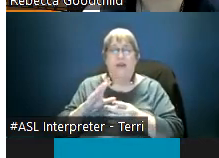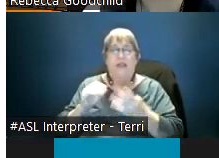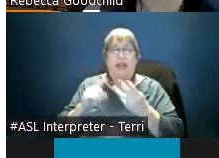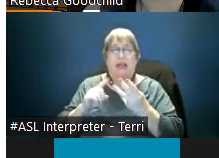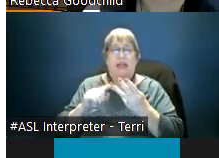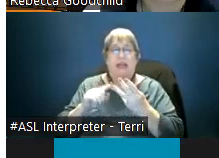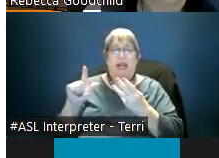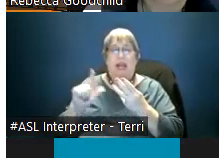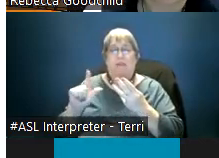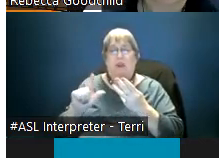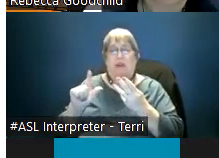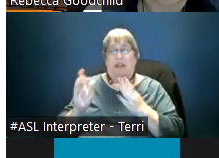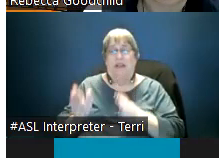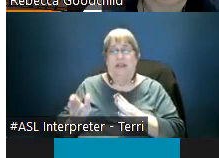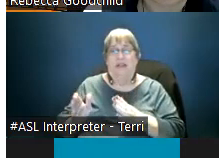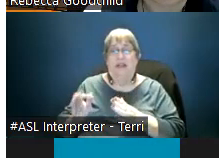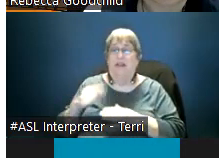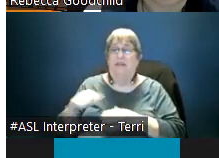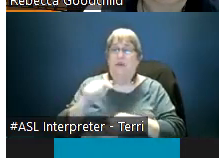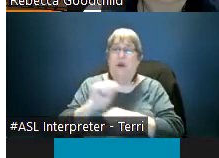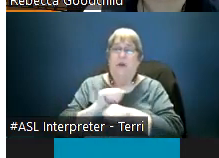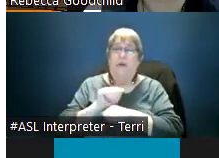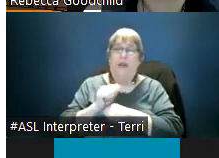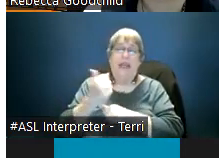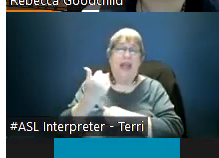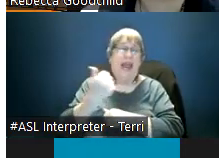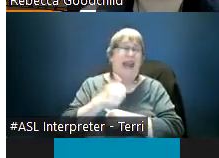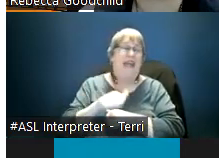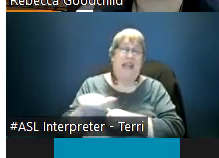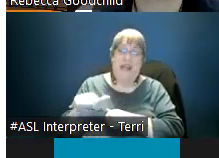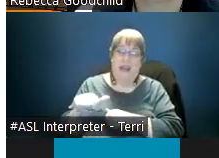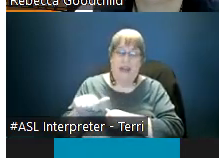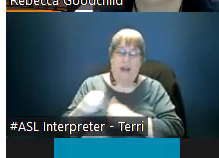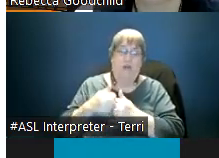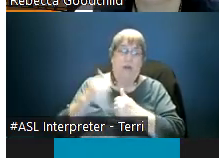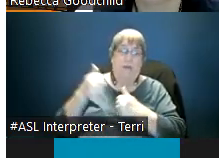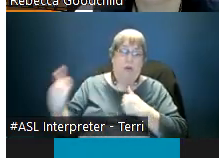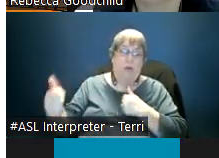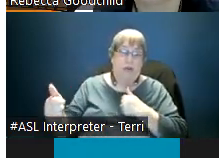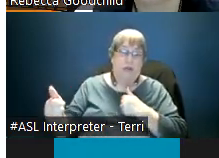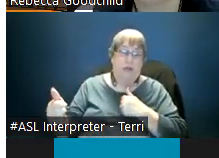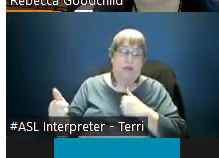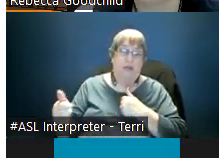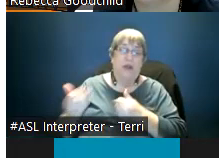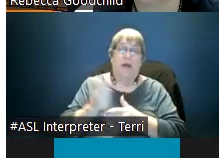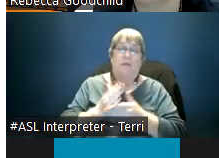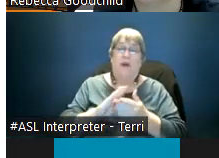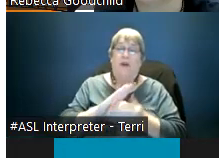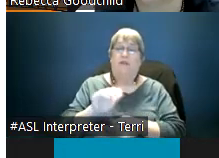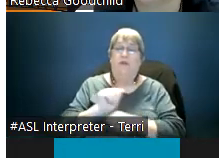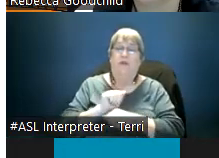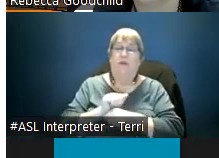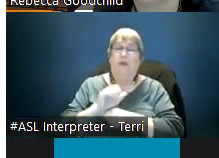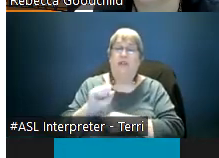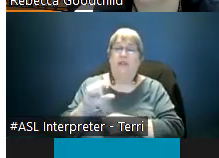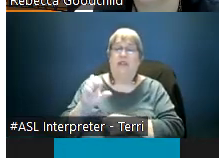if you are working any portion of your load remote, you will, part of your workstation evaluation